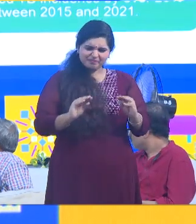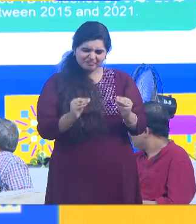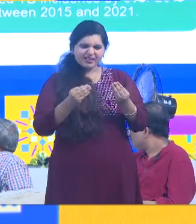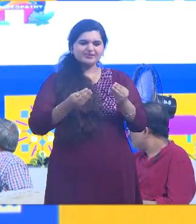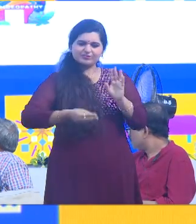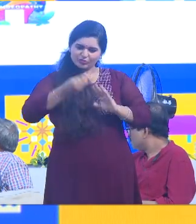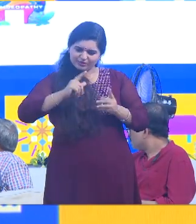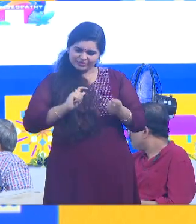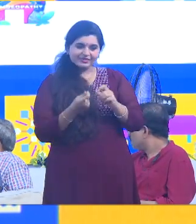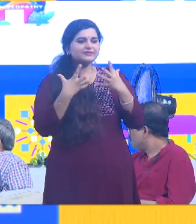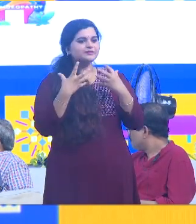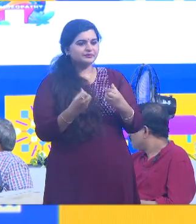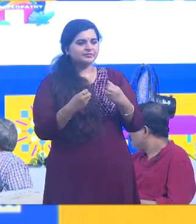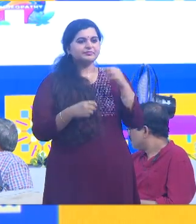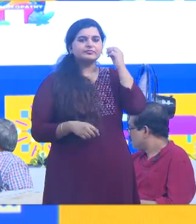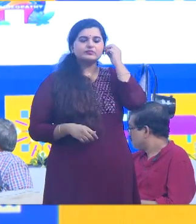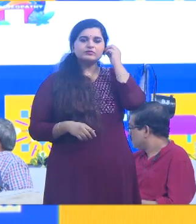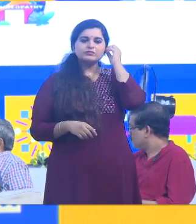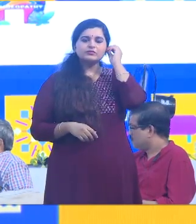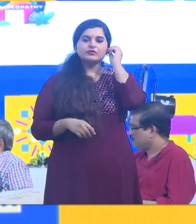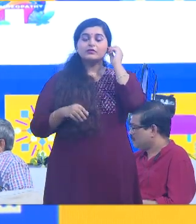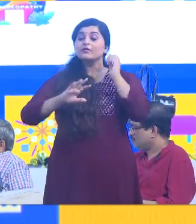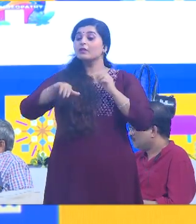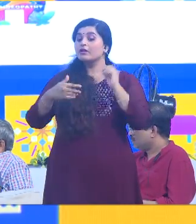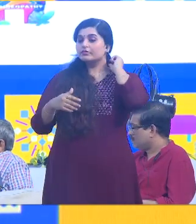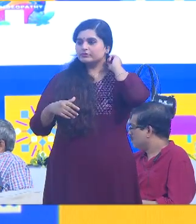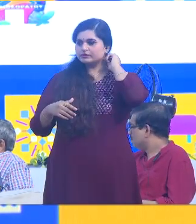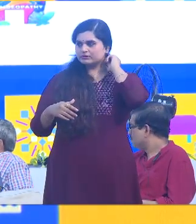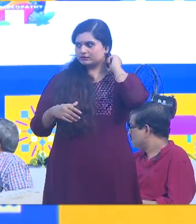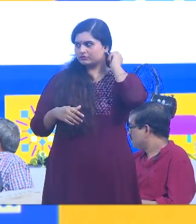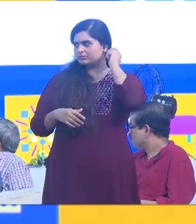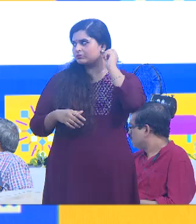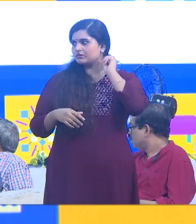one. We go on to the Ayush department. Next slide.